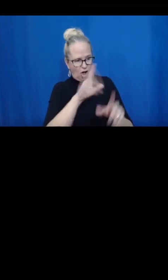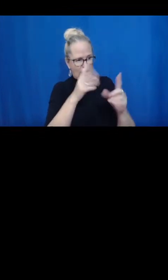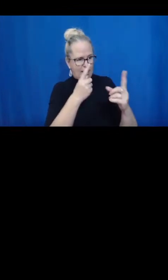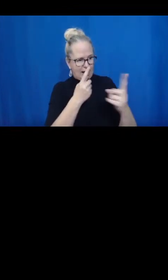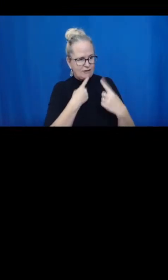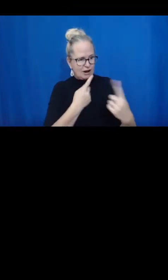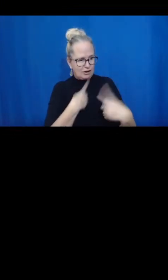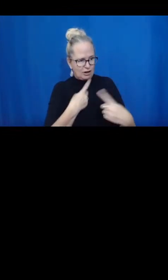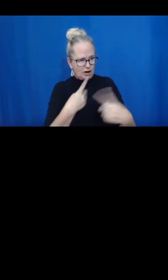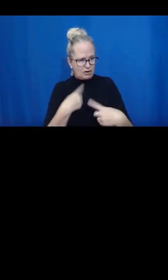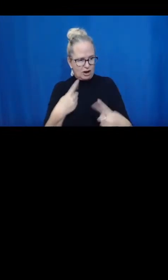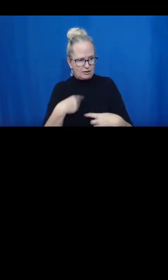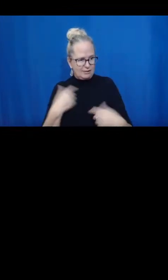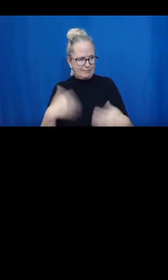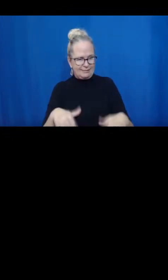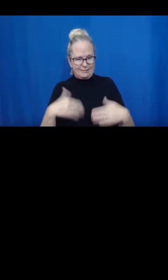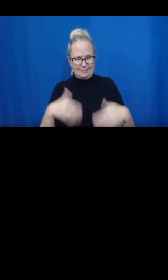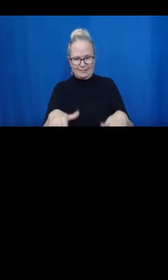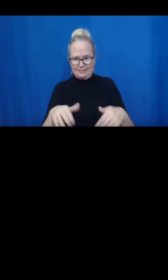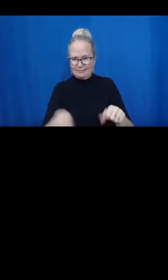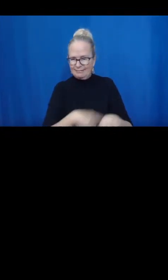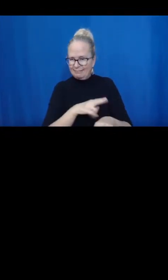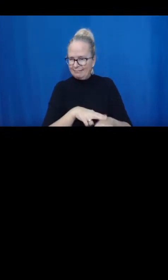naturally answered in your